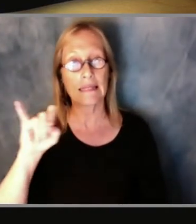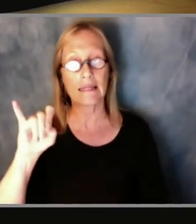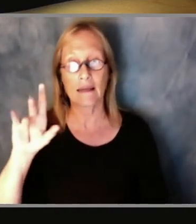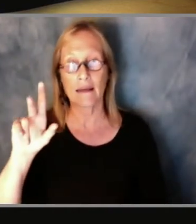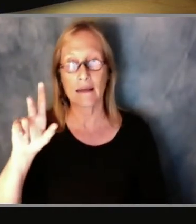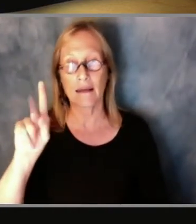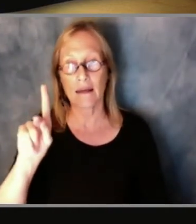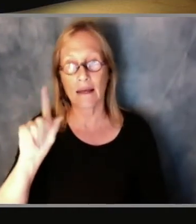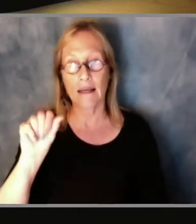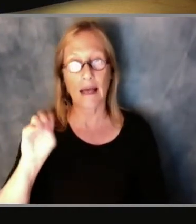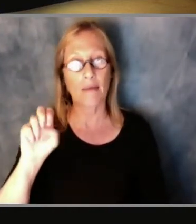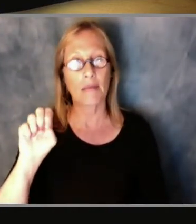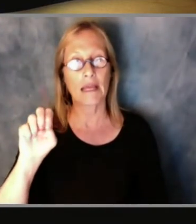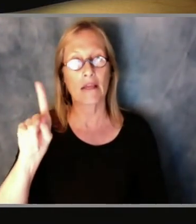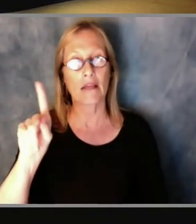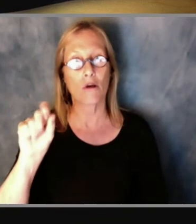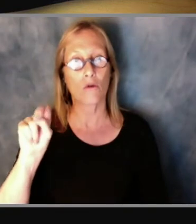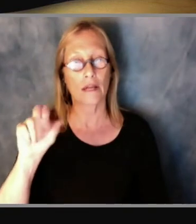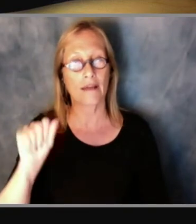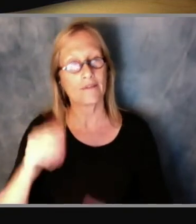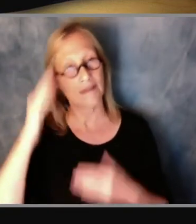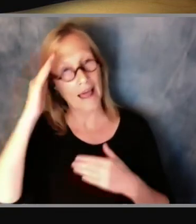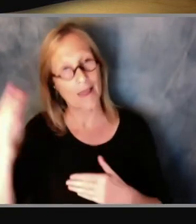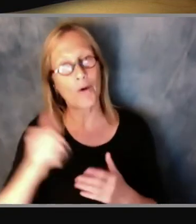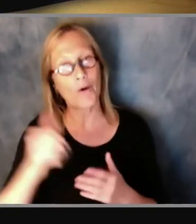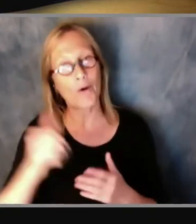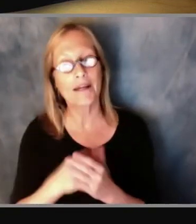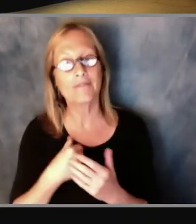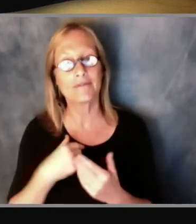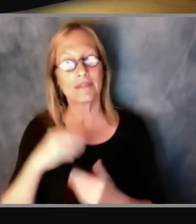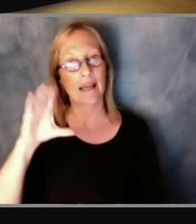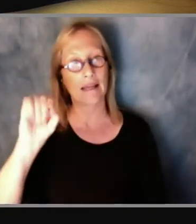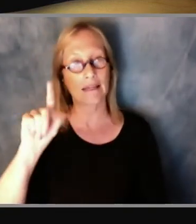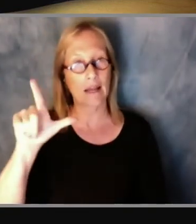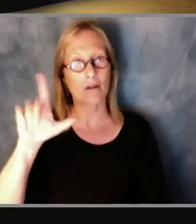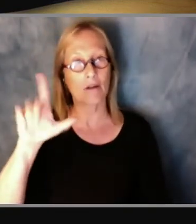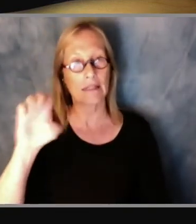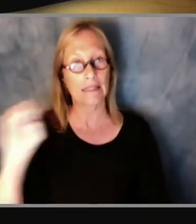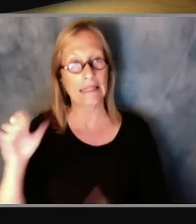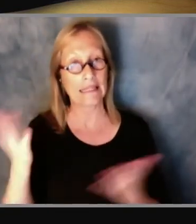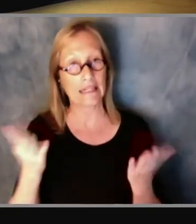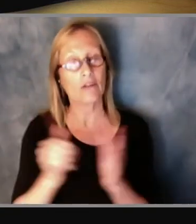Aloha, Carol Lee Kamekona here. I would look to advocate for federal and